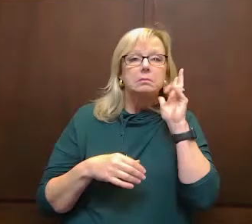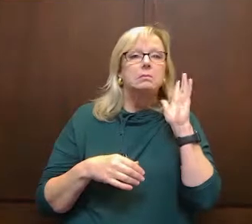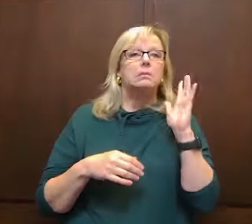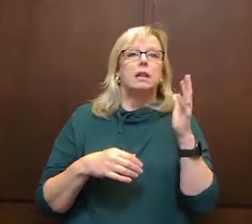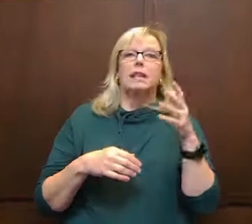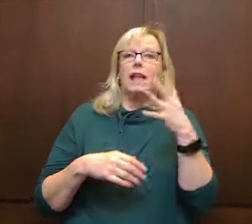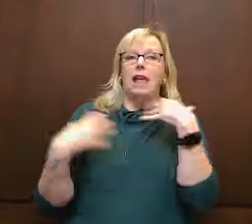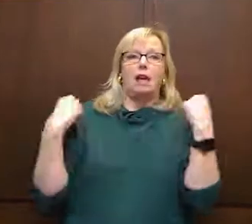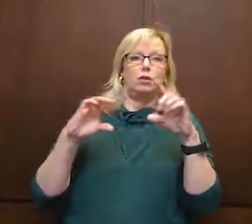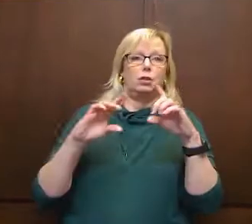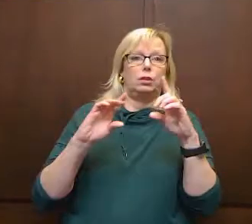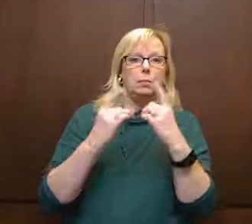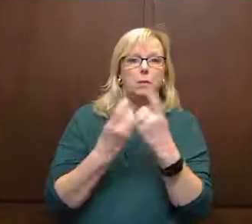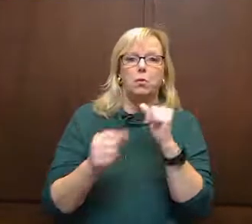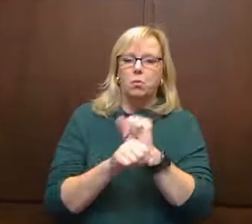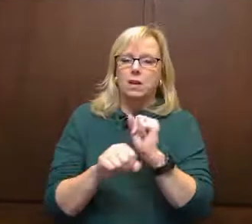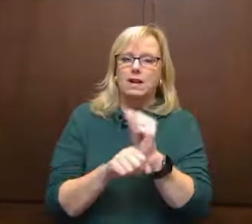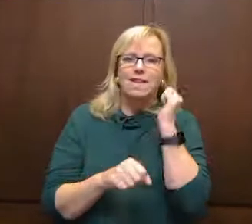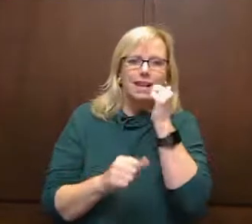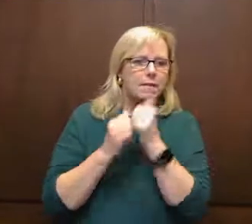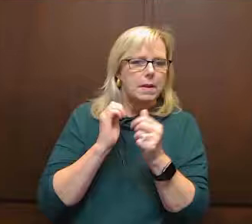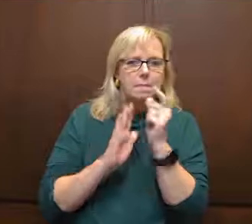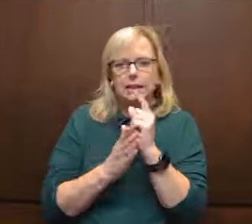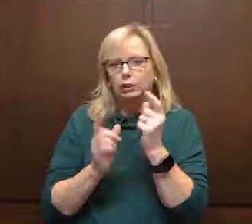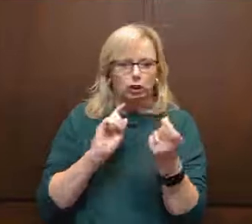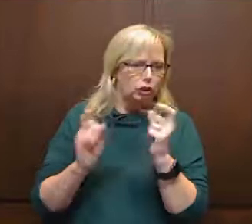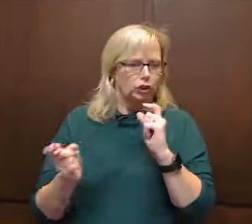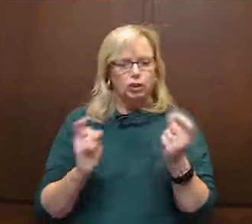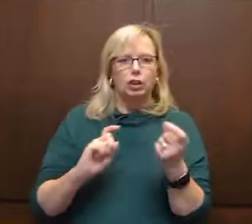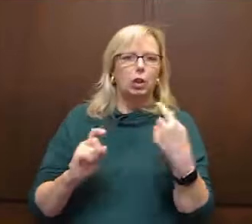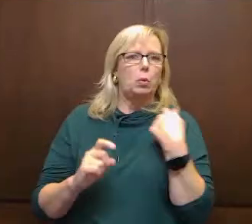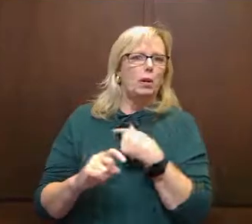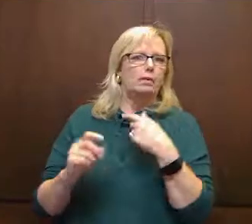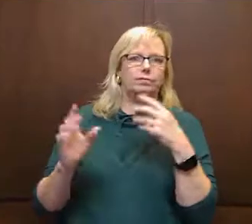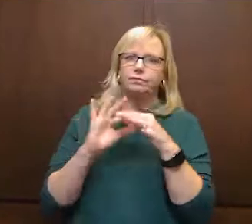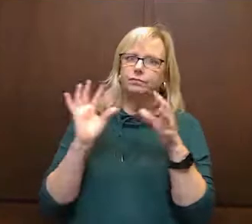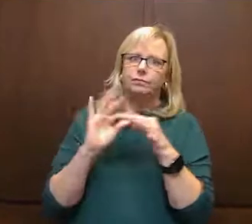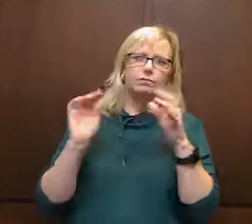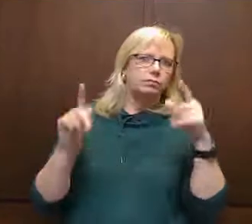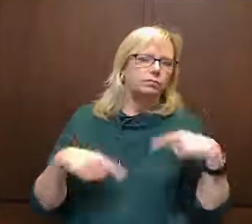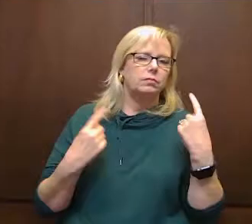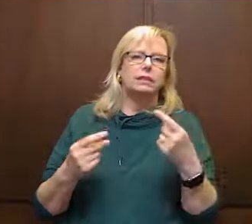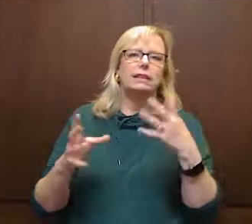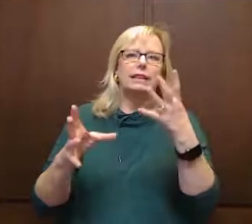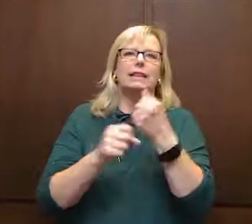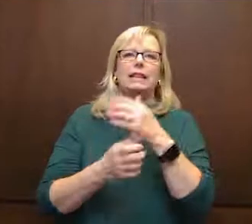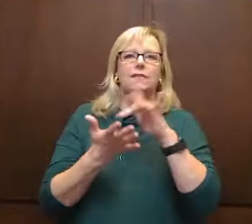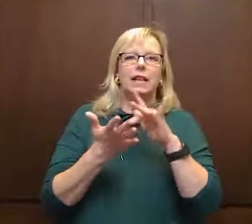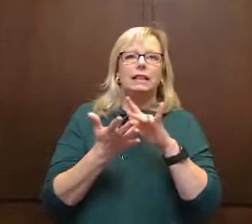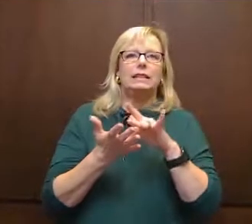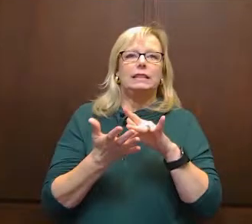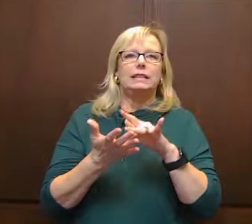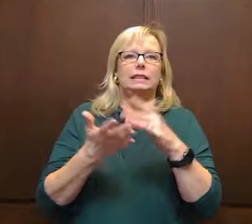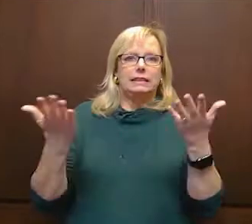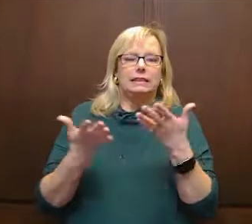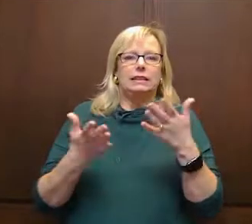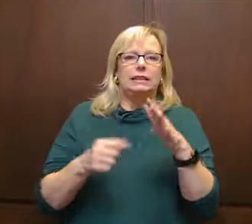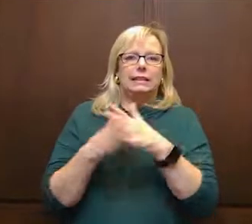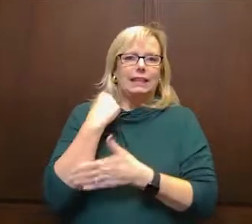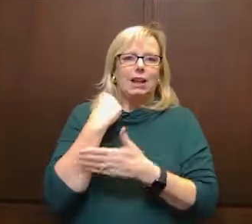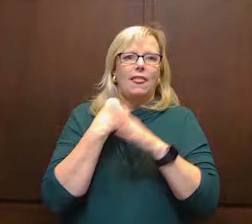working daily. By the minute, it's changing. We've said all along, getting the vaccine into county is the